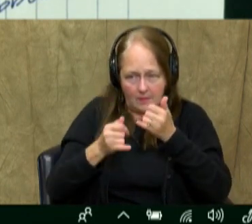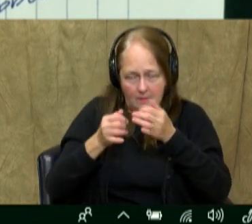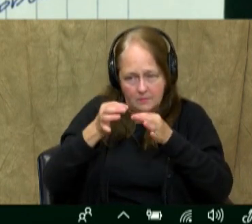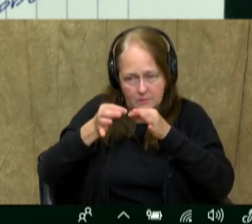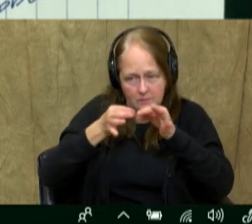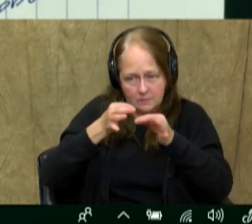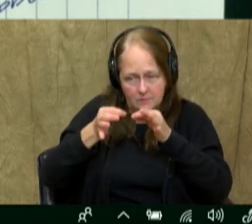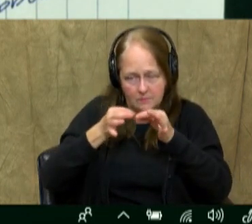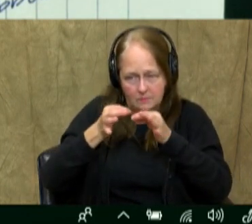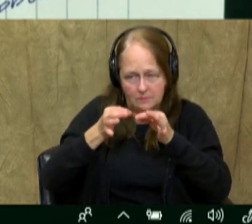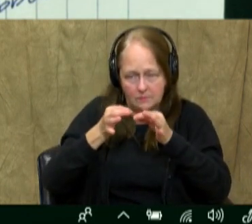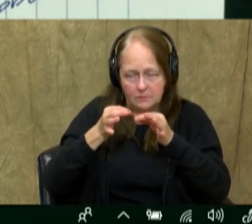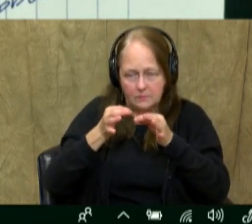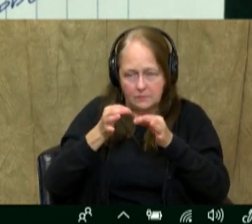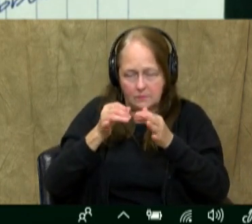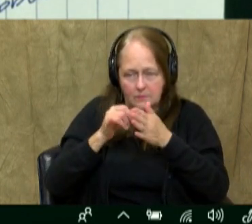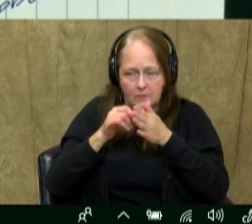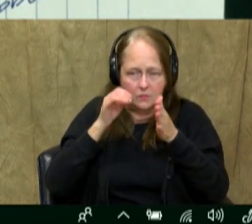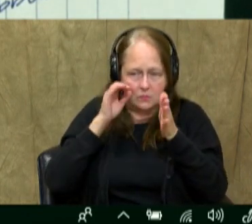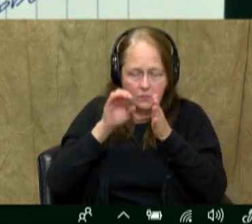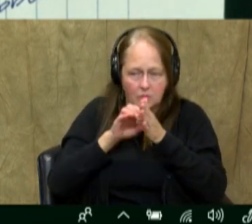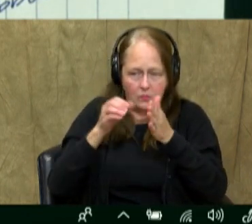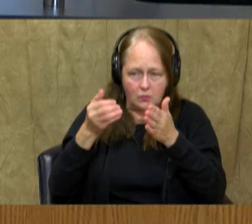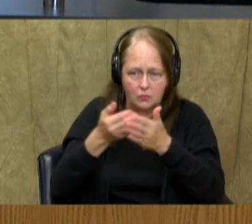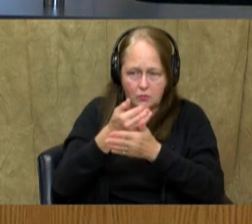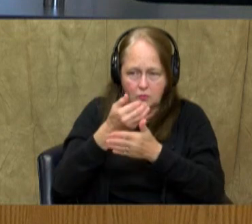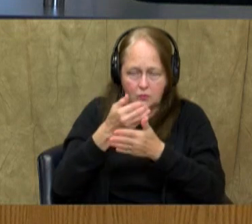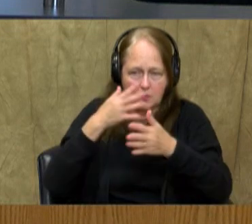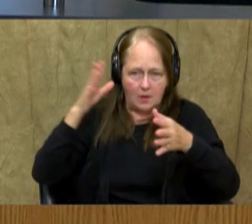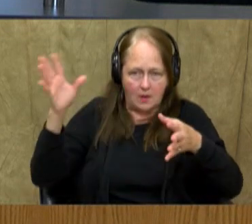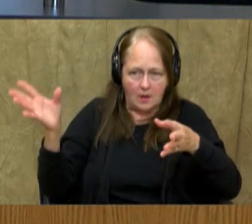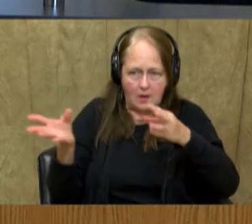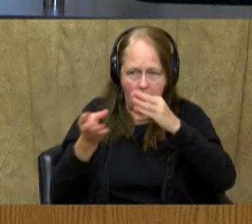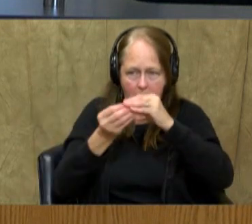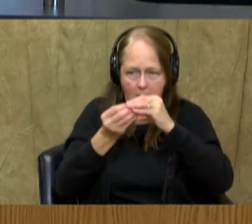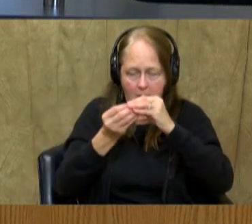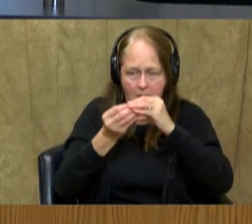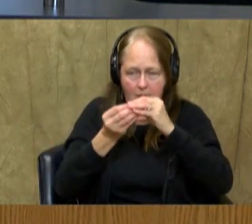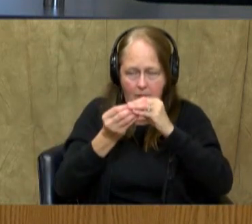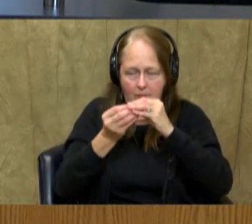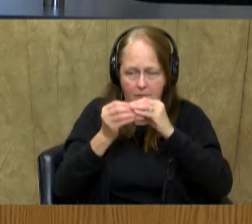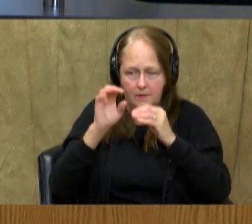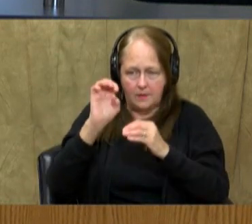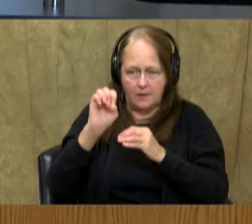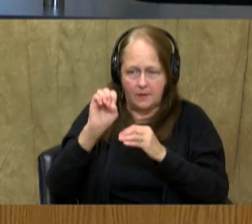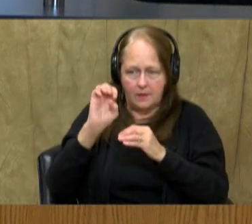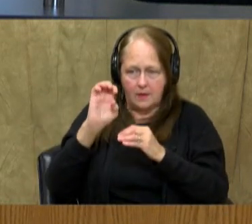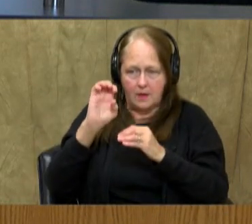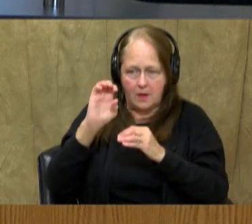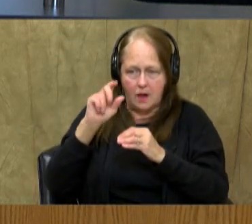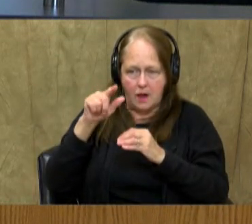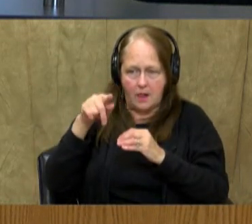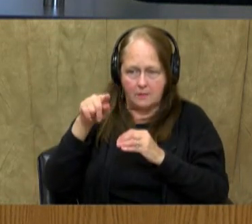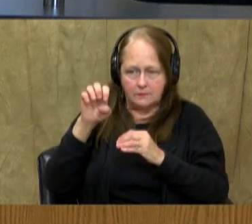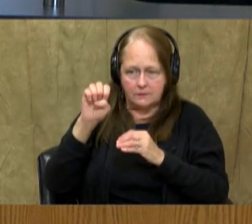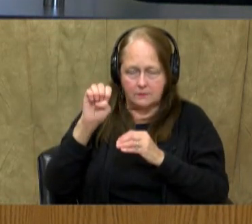complexity I want to add to the diagram is going to be the new piece we're going to look at today, which is eclipses. So,